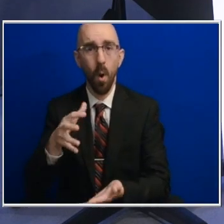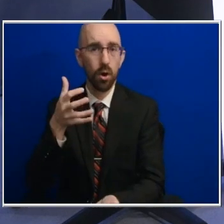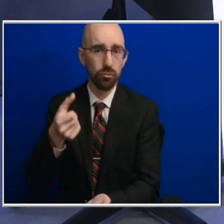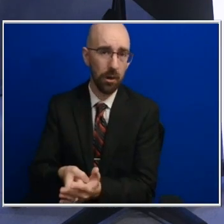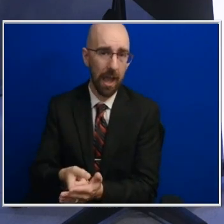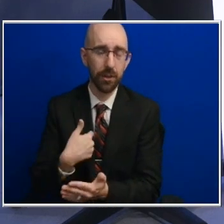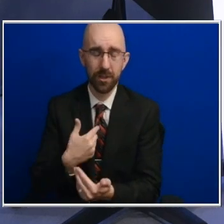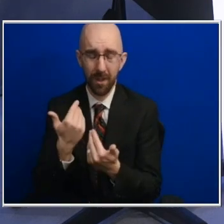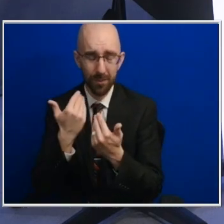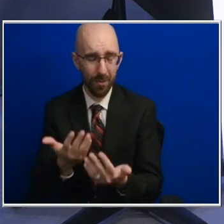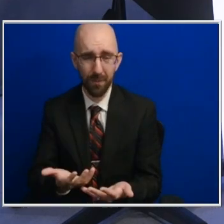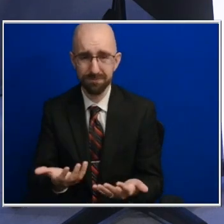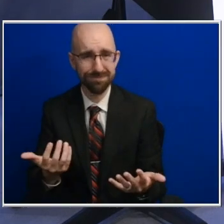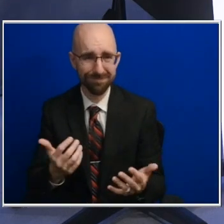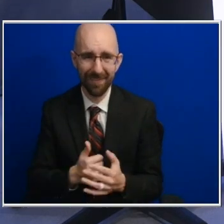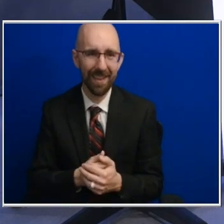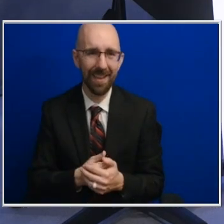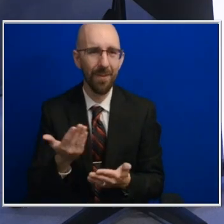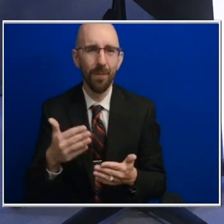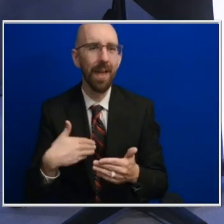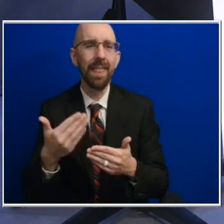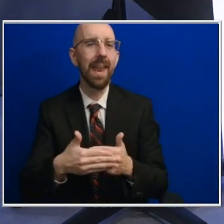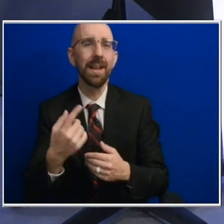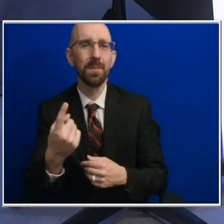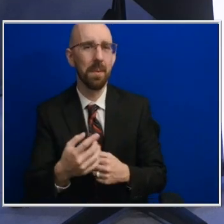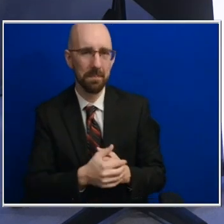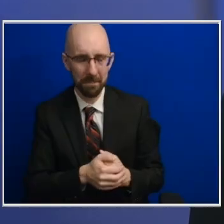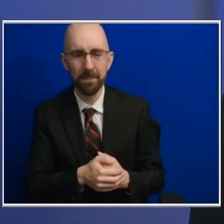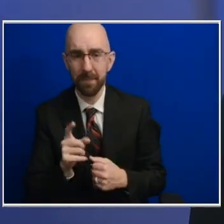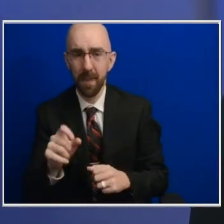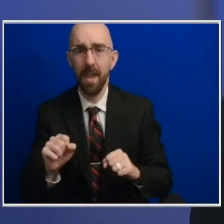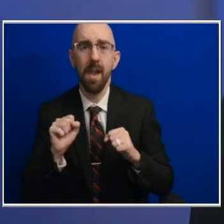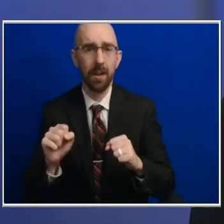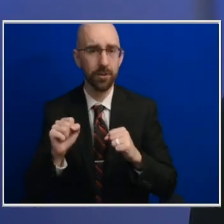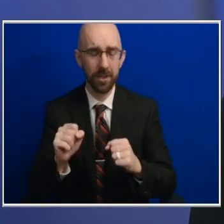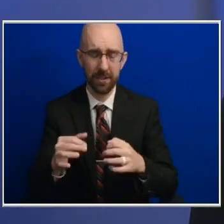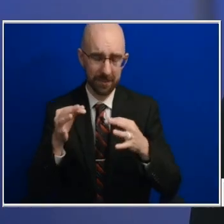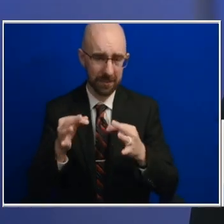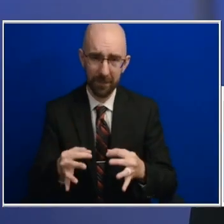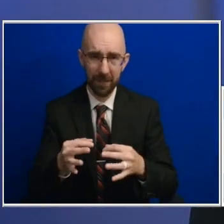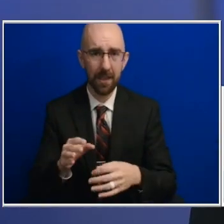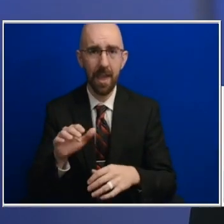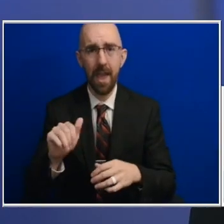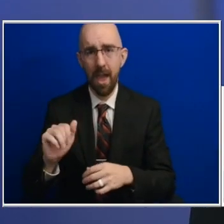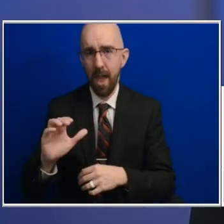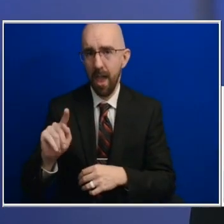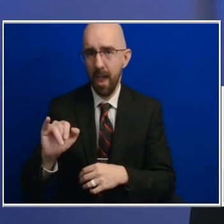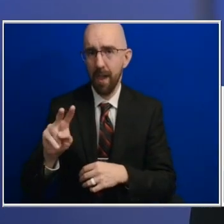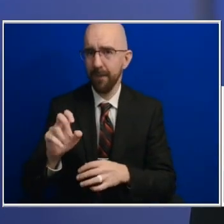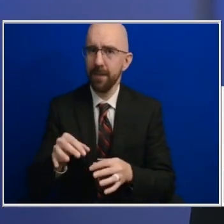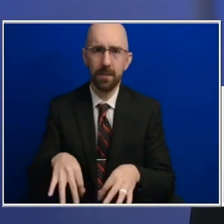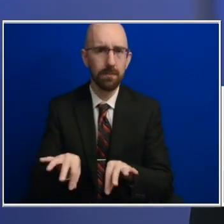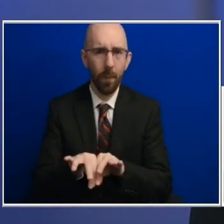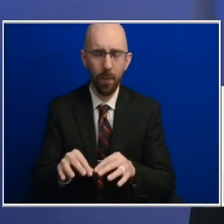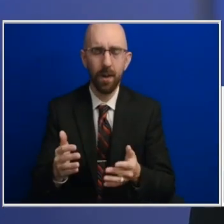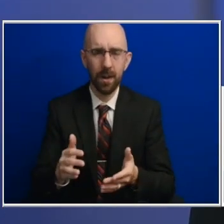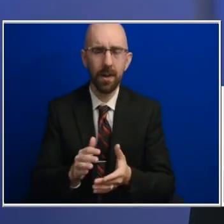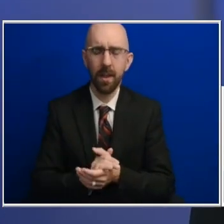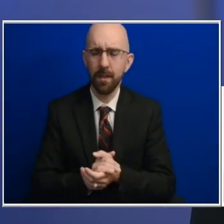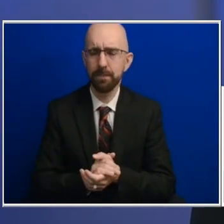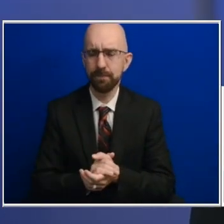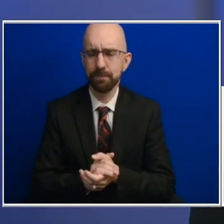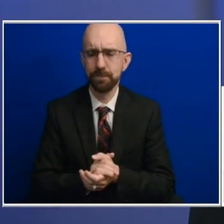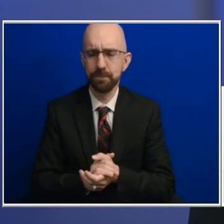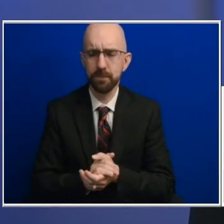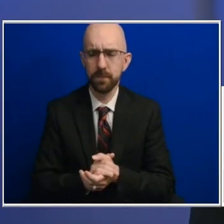one? Yeah, I was going to say exercise, definitely. Be as active as you can. You know, that is